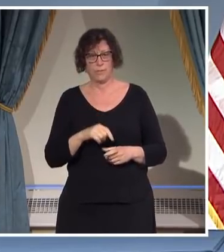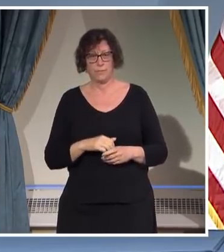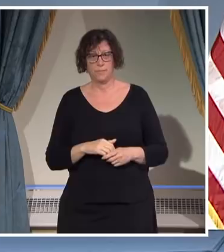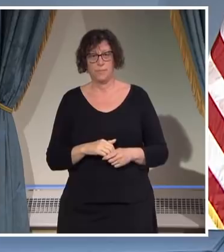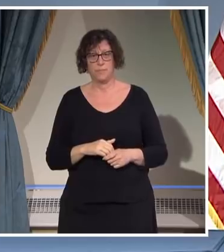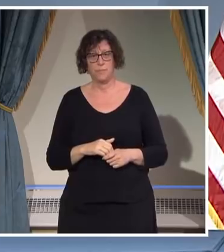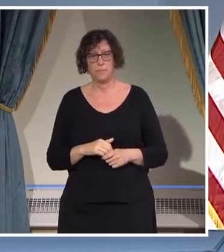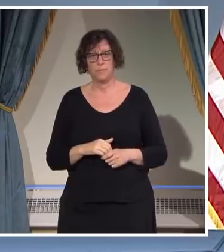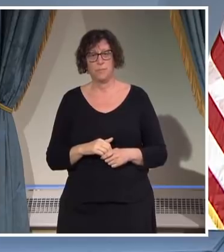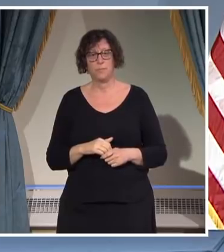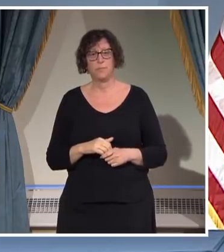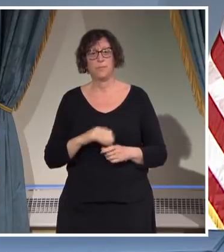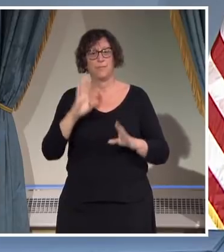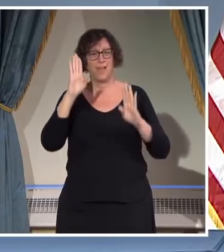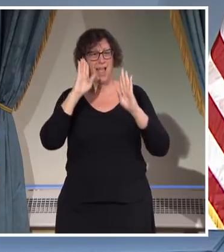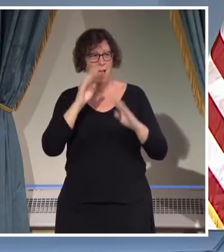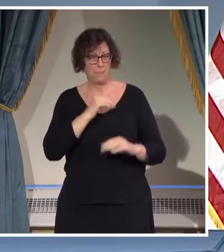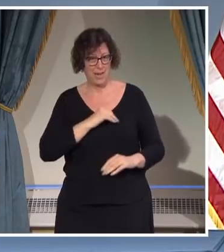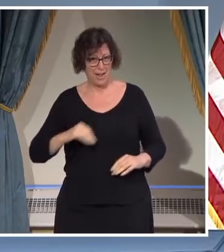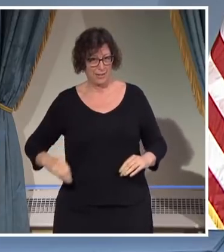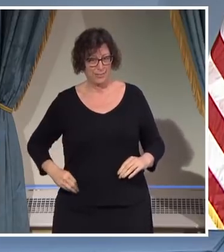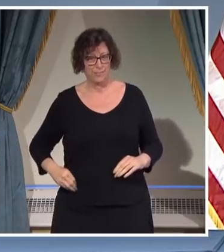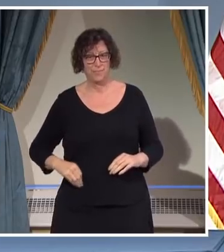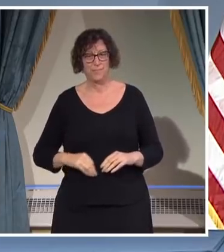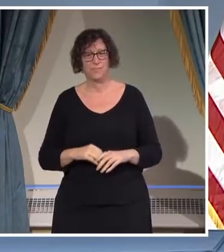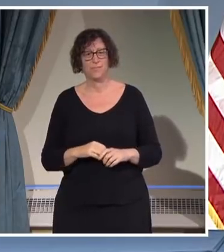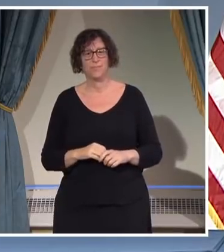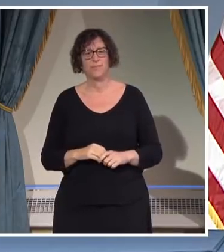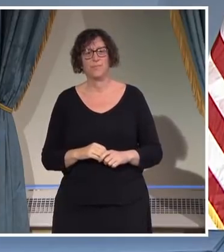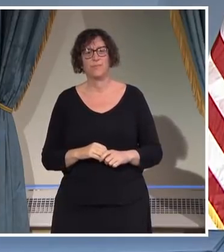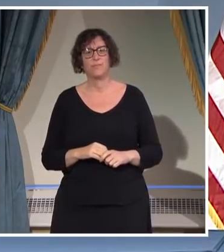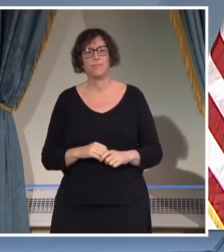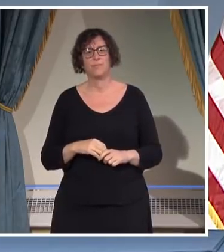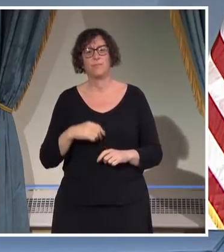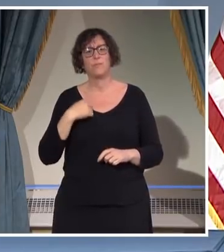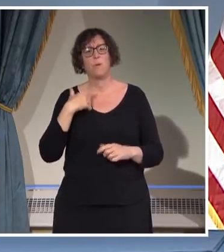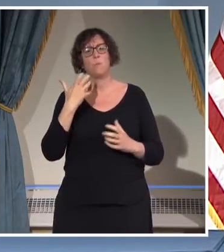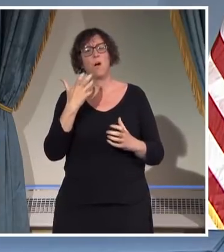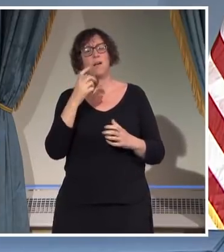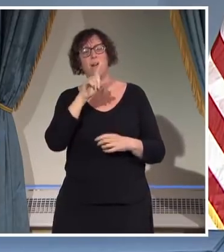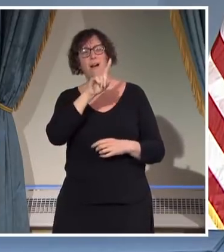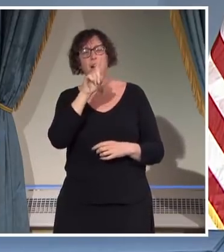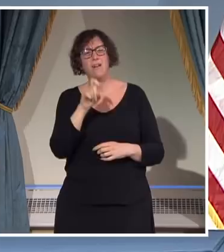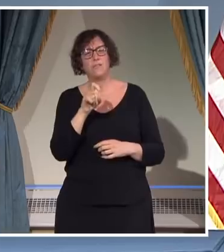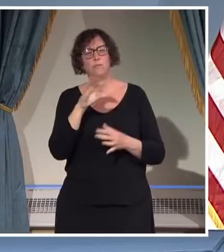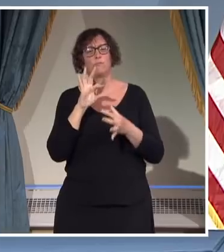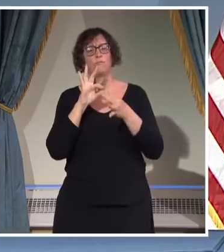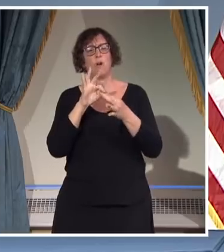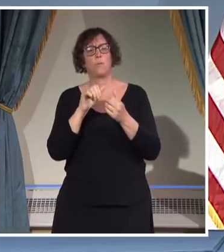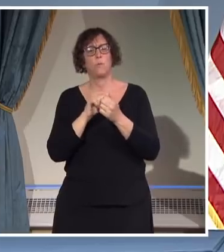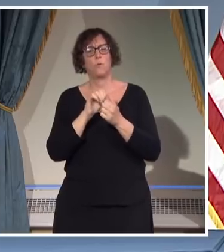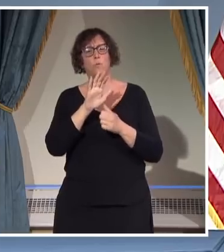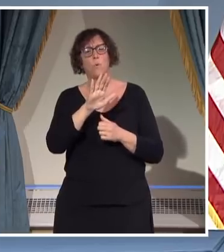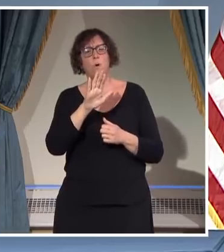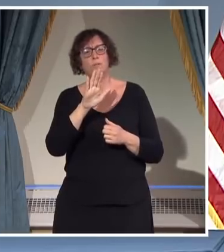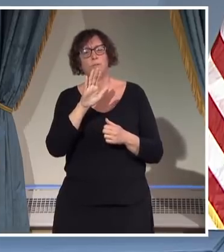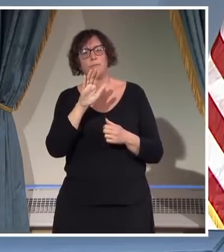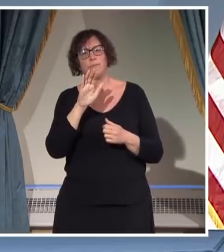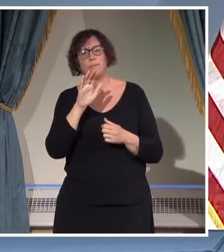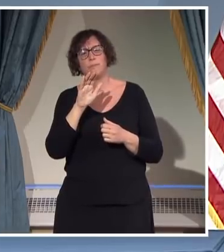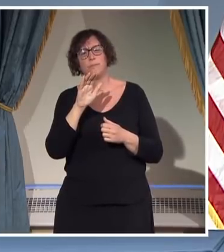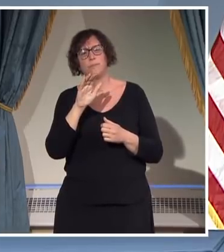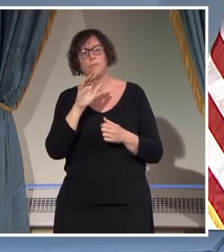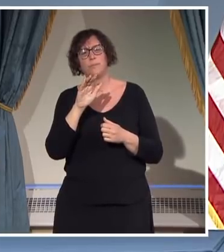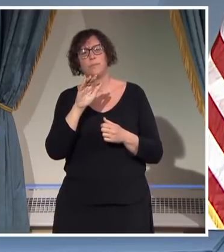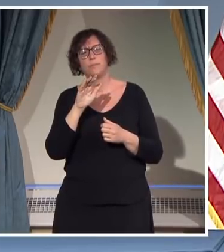Hey, Mr. Mayor. I wanted to follow up on the morgue issue. I know you said you can't confirm details, but there is a